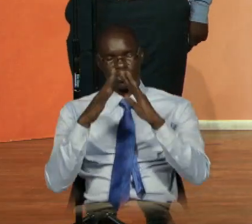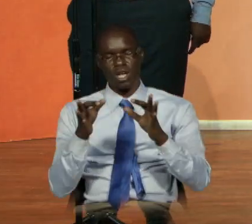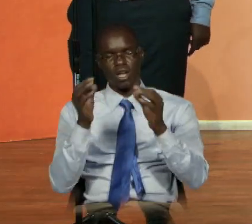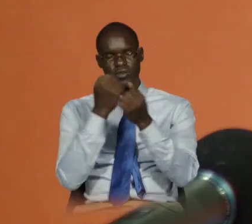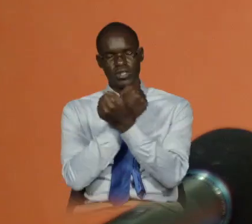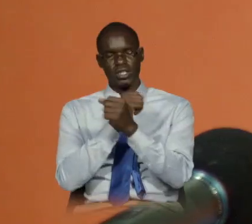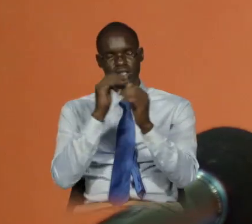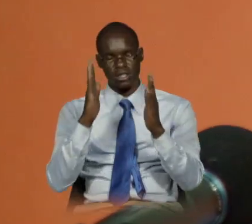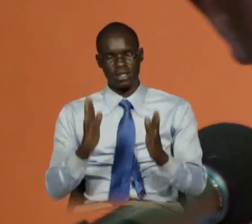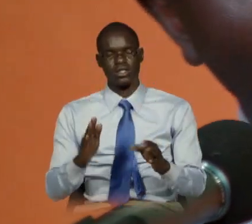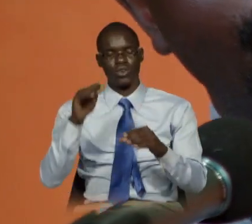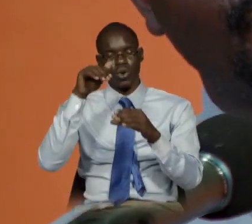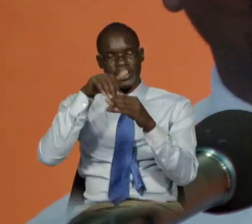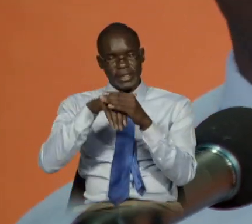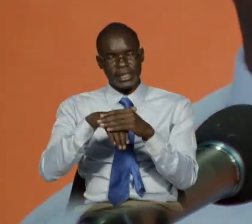bringing the word back again.